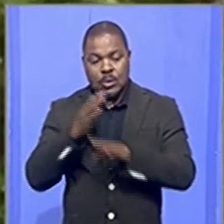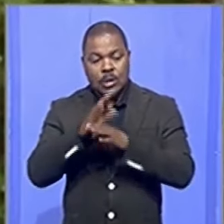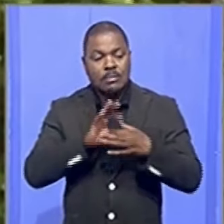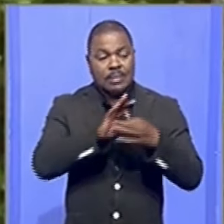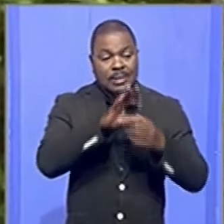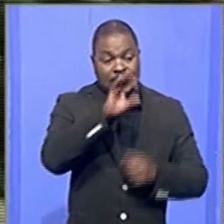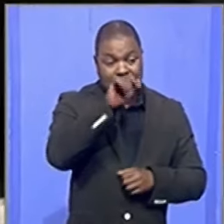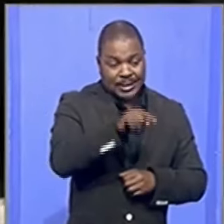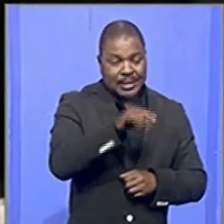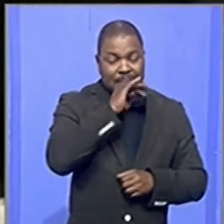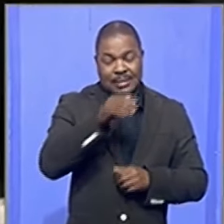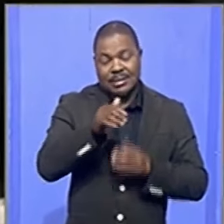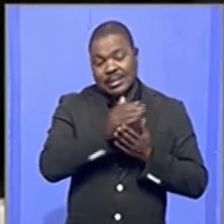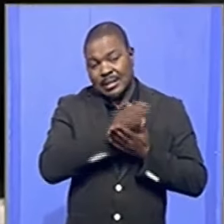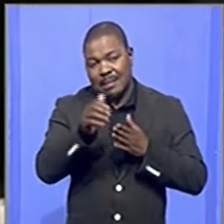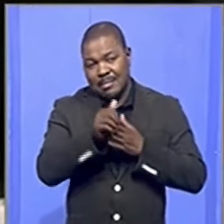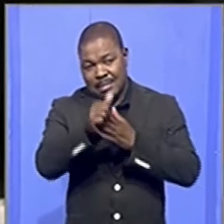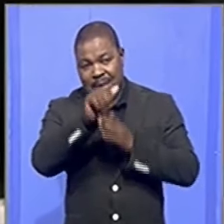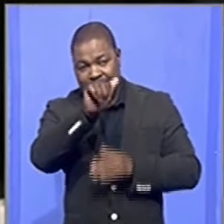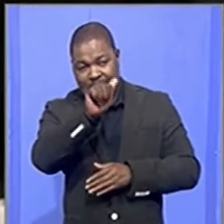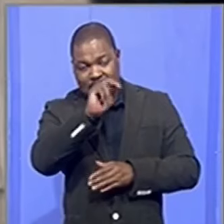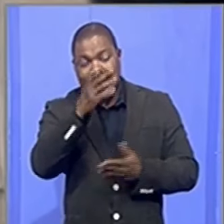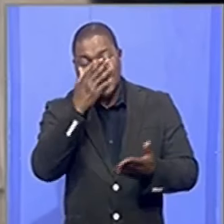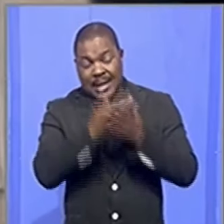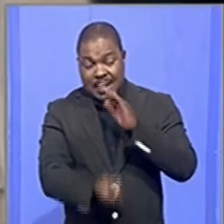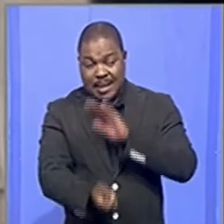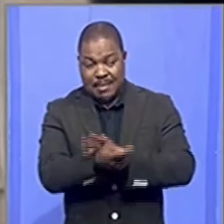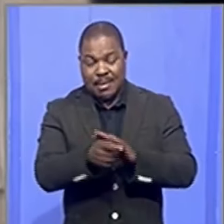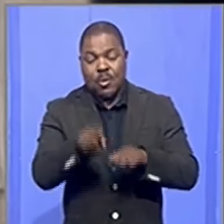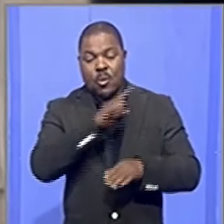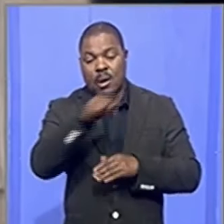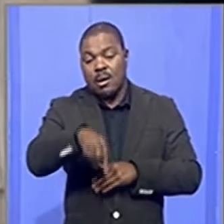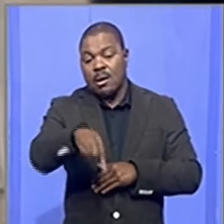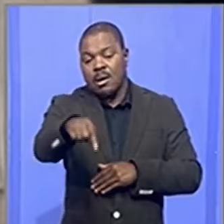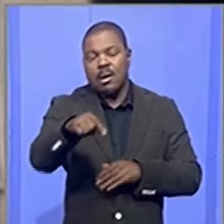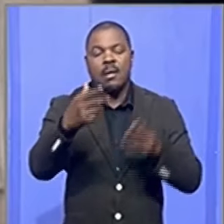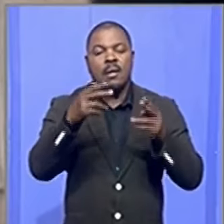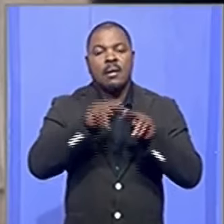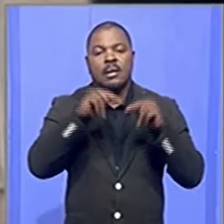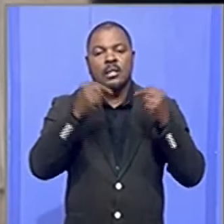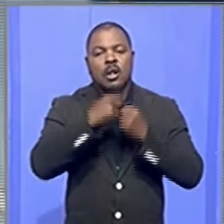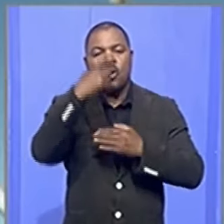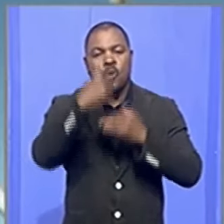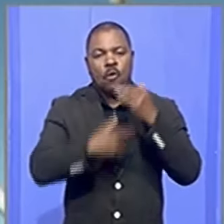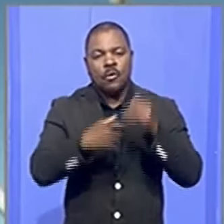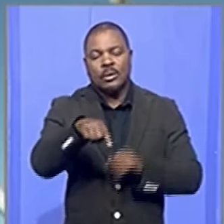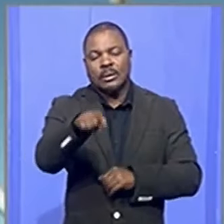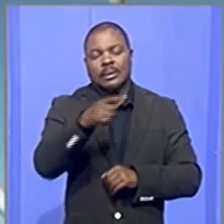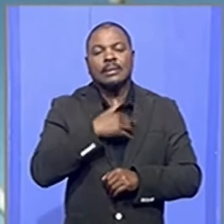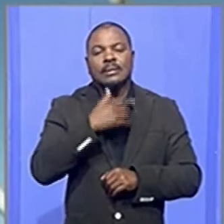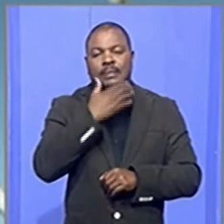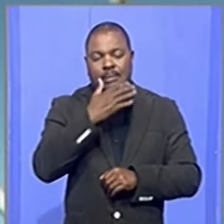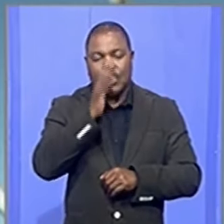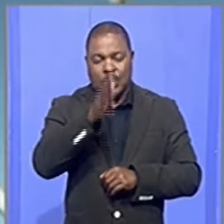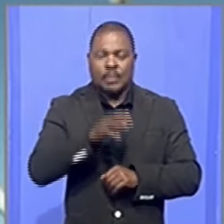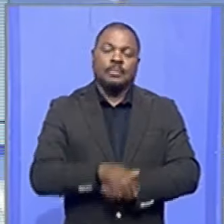ba ANC botlhoko jaaka nako ya conference ya bosetšhaba e tla tshwarwang ka Sedimonthole e le gaufi.